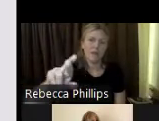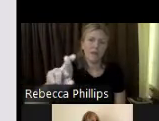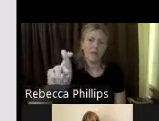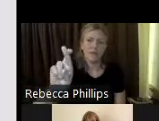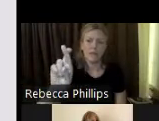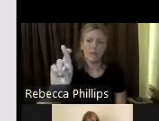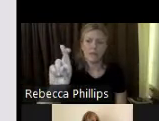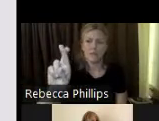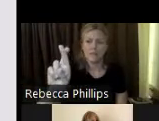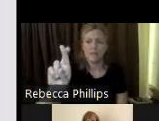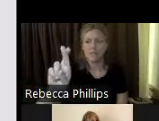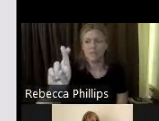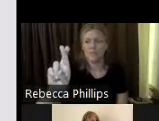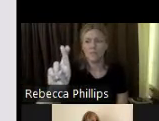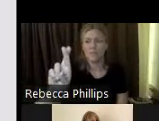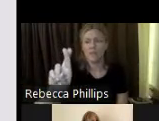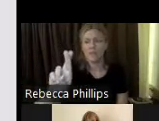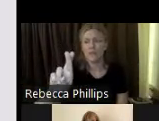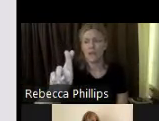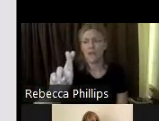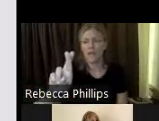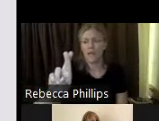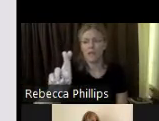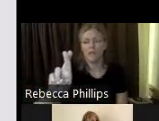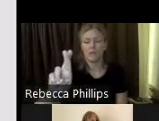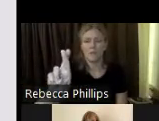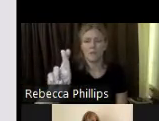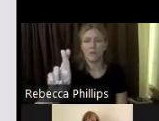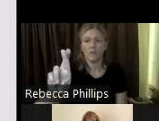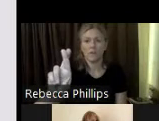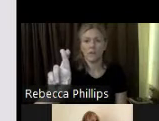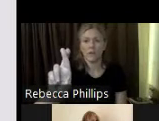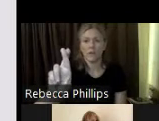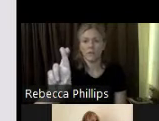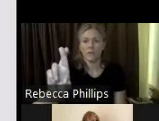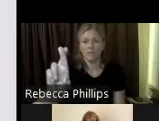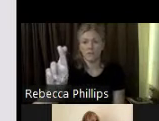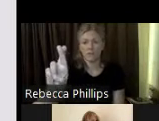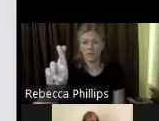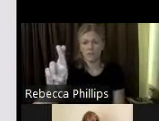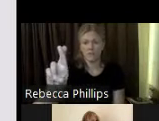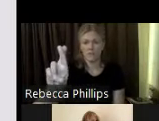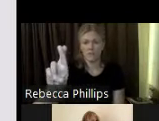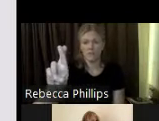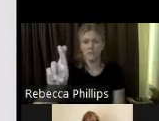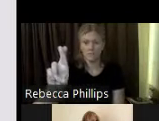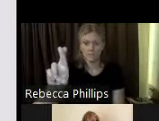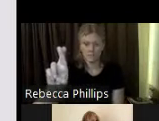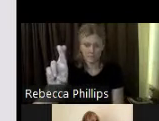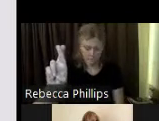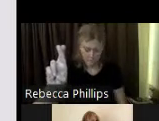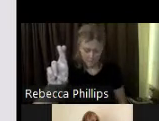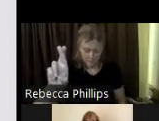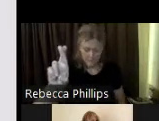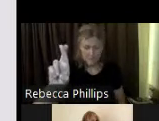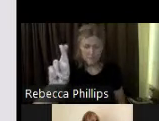R is your middle finger and your pointer finger twisting.